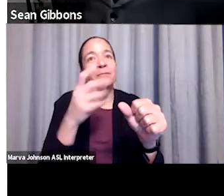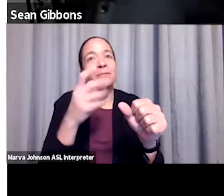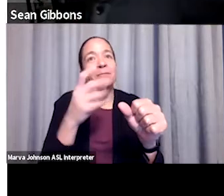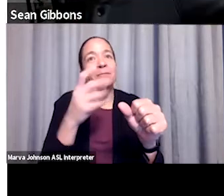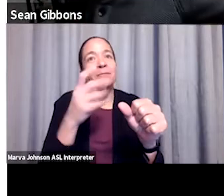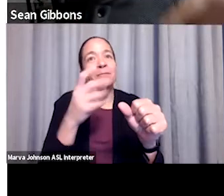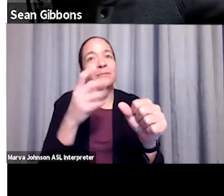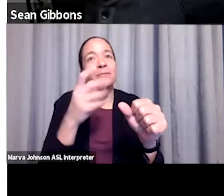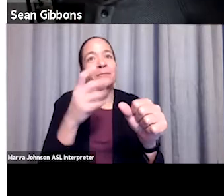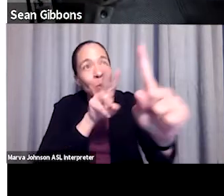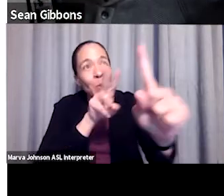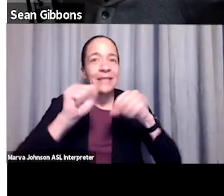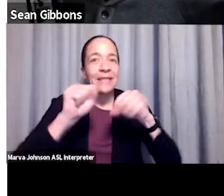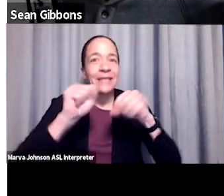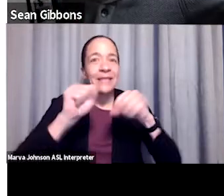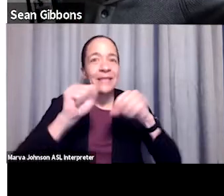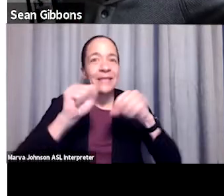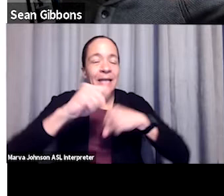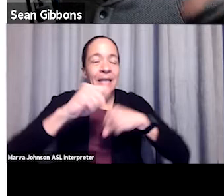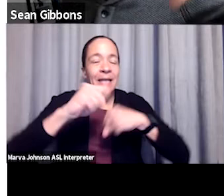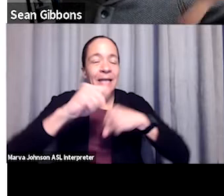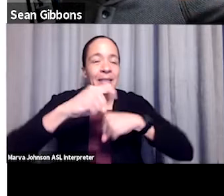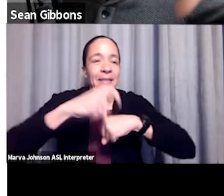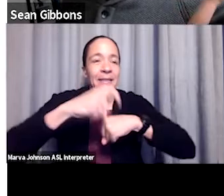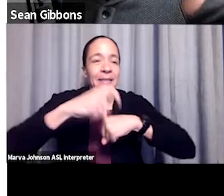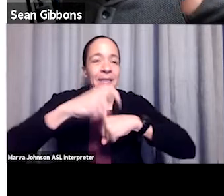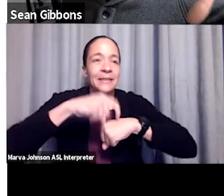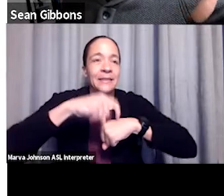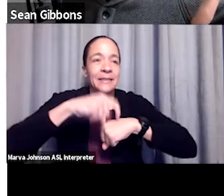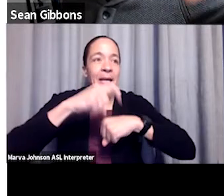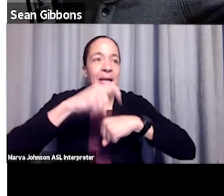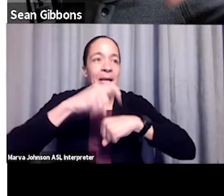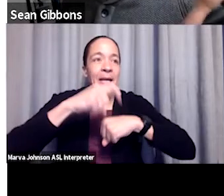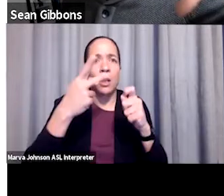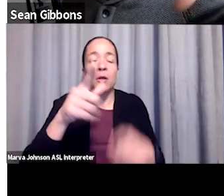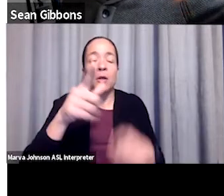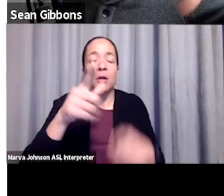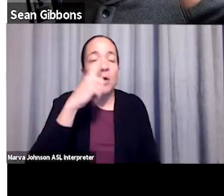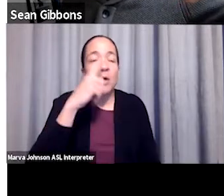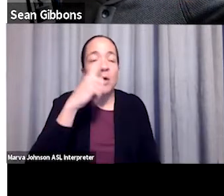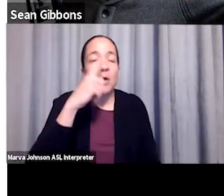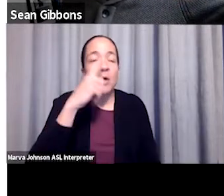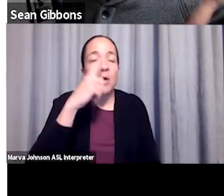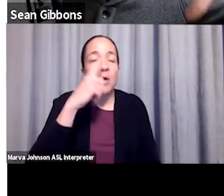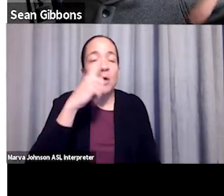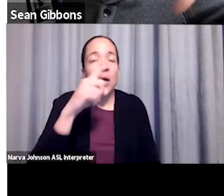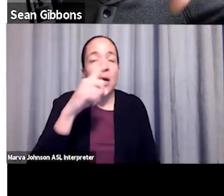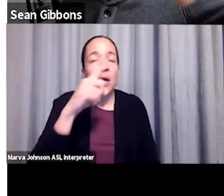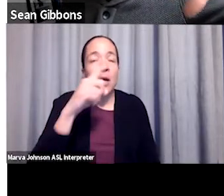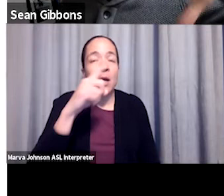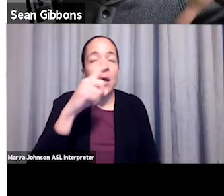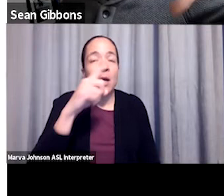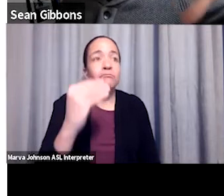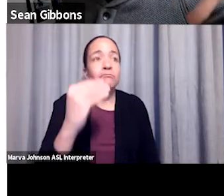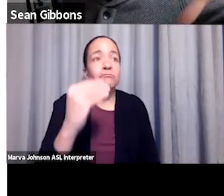deck. Mr. T, if you would take us forward. And as you're doing that, as we go to this next slide, I'm going to tell you all about this new thing that we built. And really,